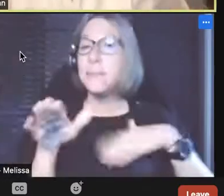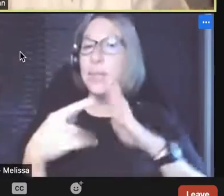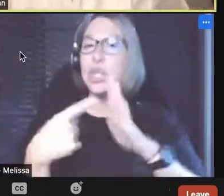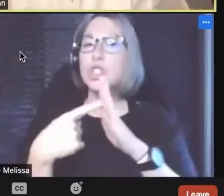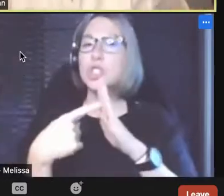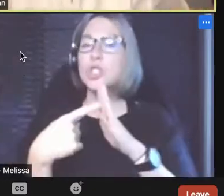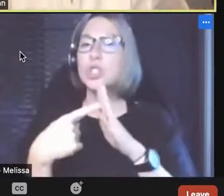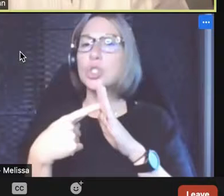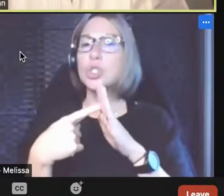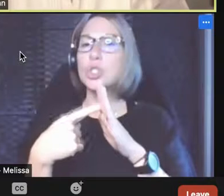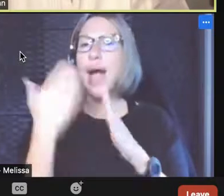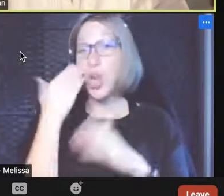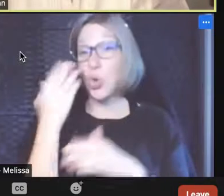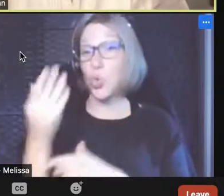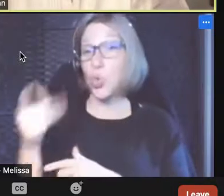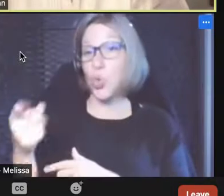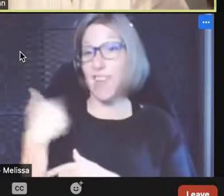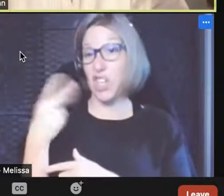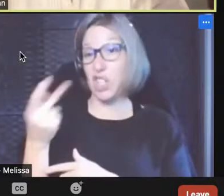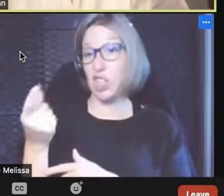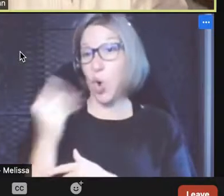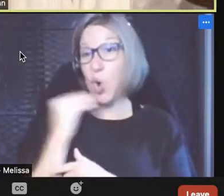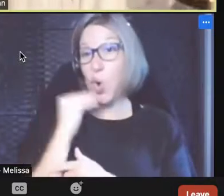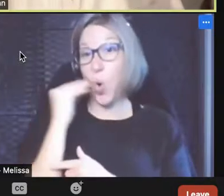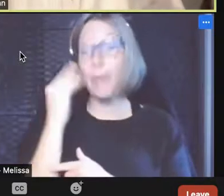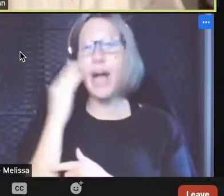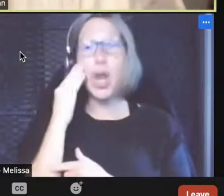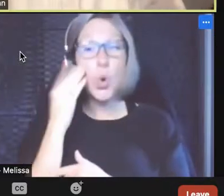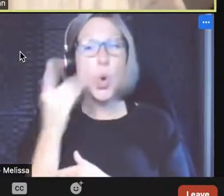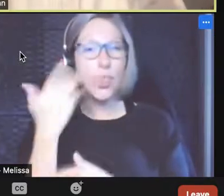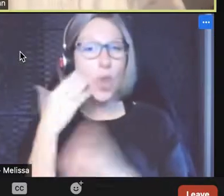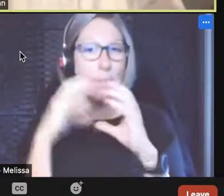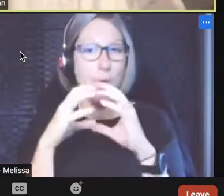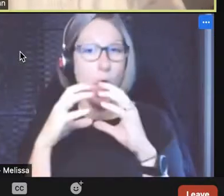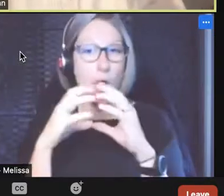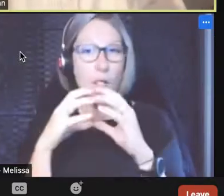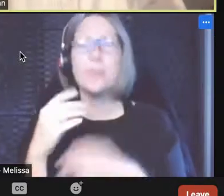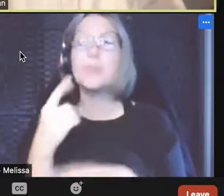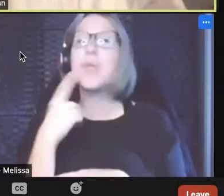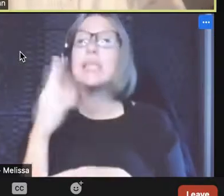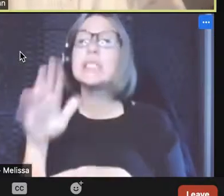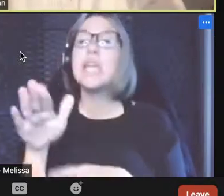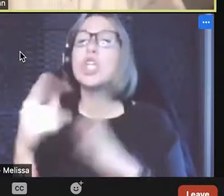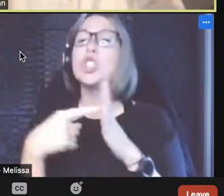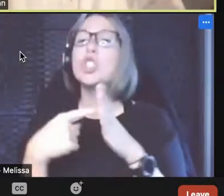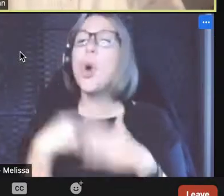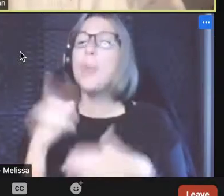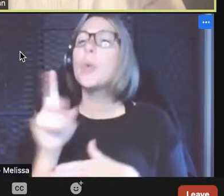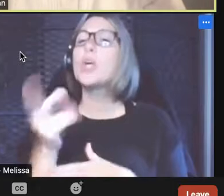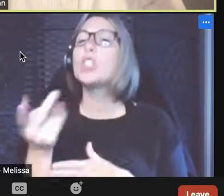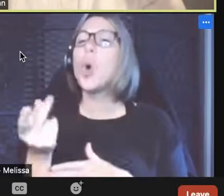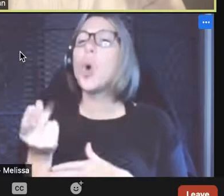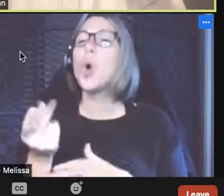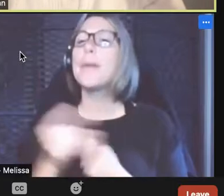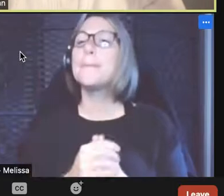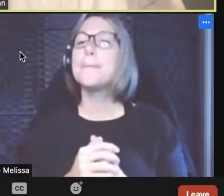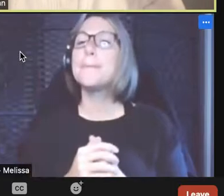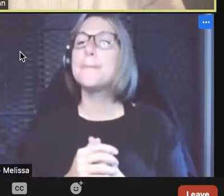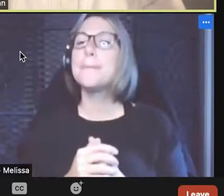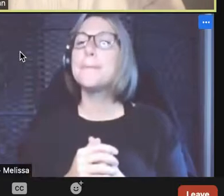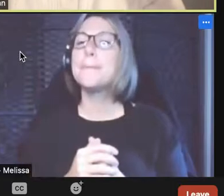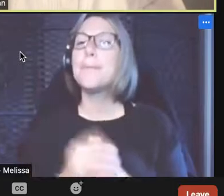I knew the child had a dog at home, and I knew they knew what a ball was. And I said, show me the one, show me where the dog is. And I